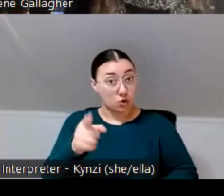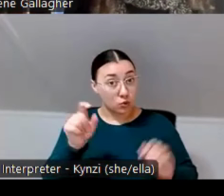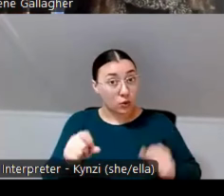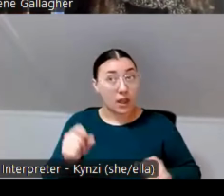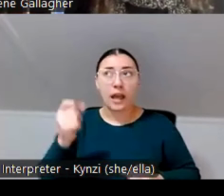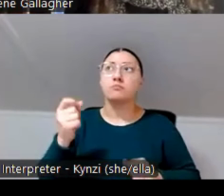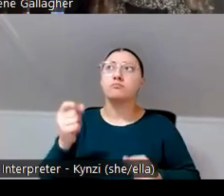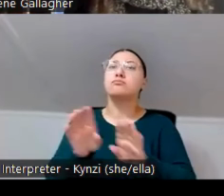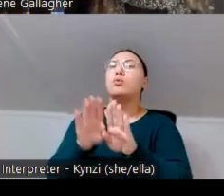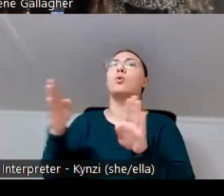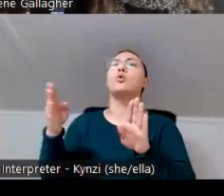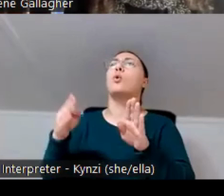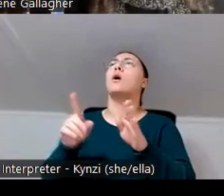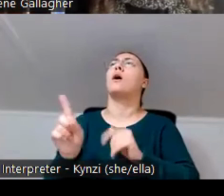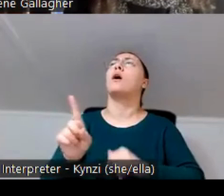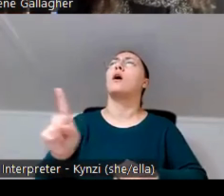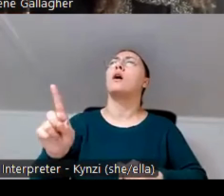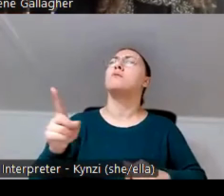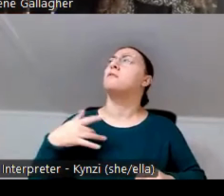it cold?